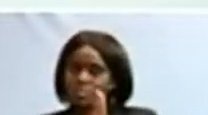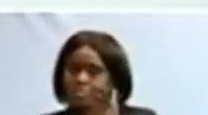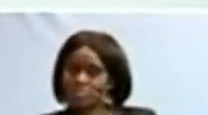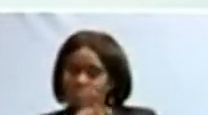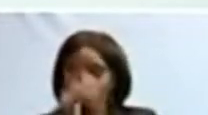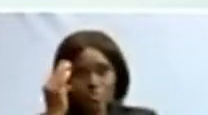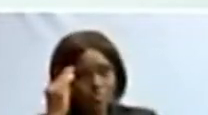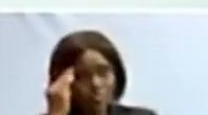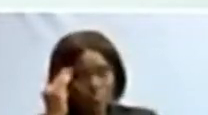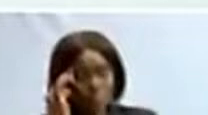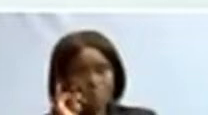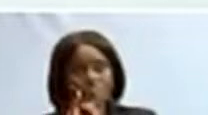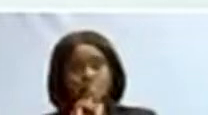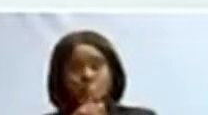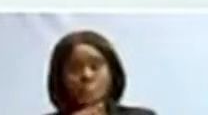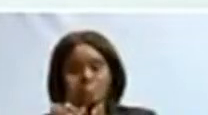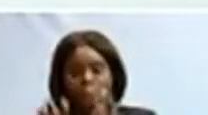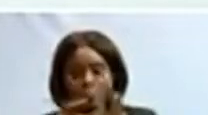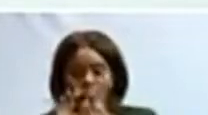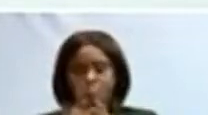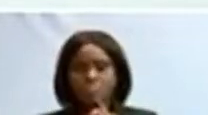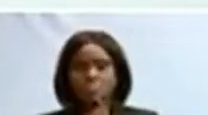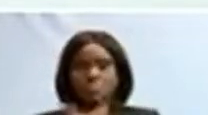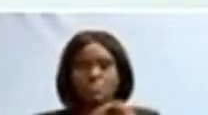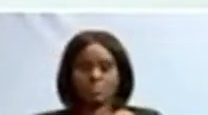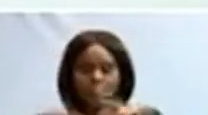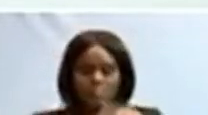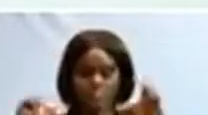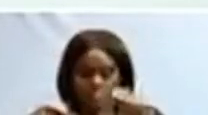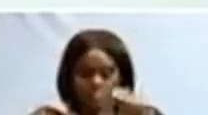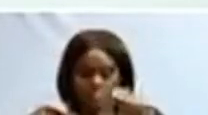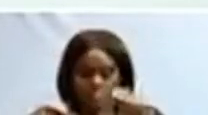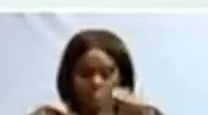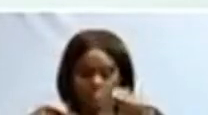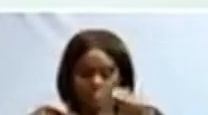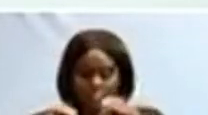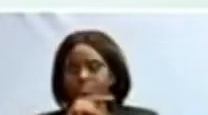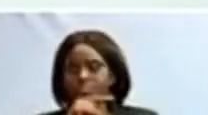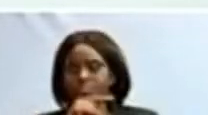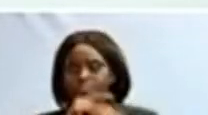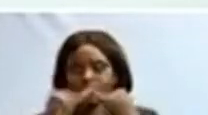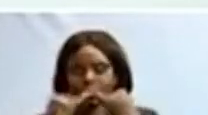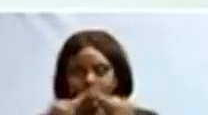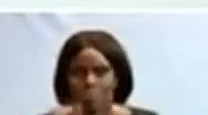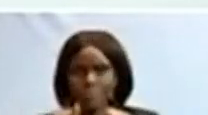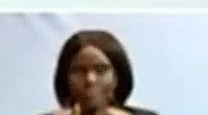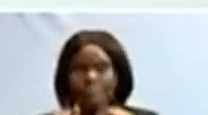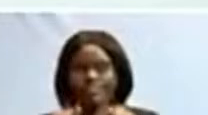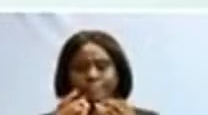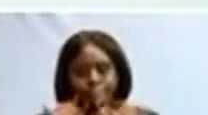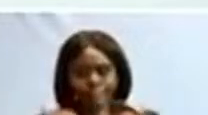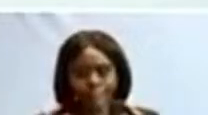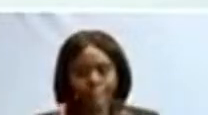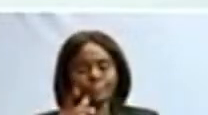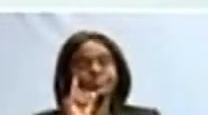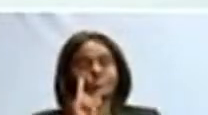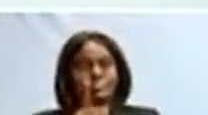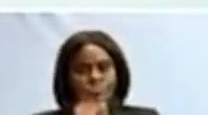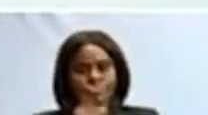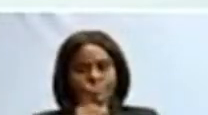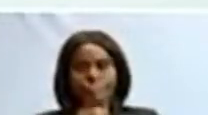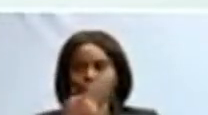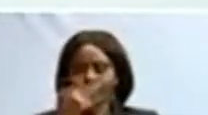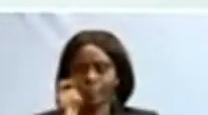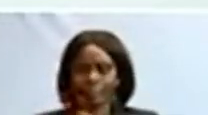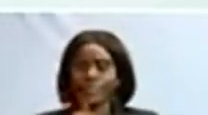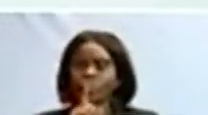willfully choose to mislead this committee or give information. So it's a caution that you must